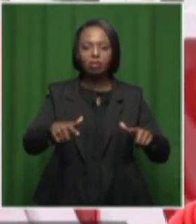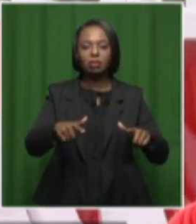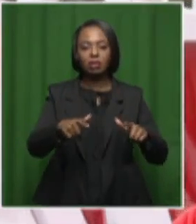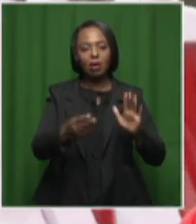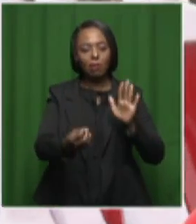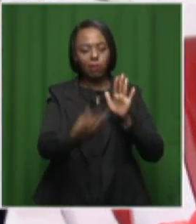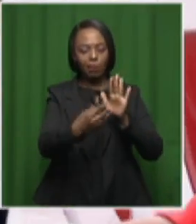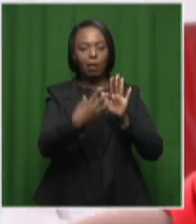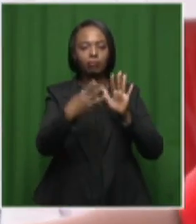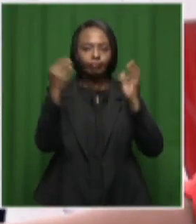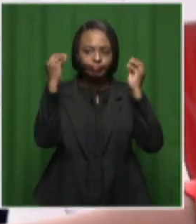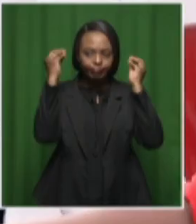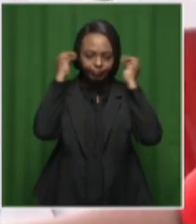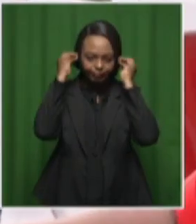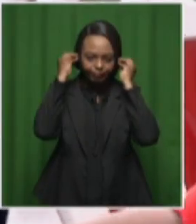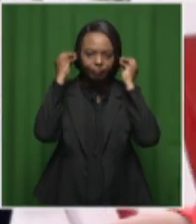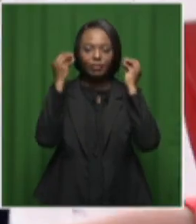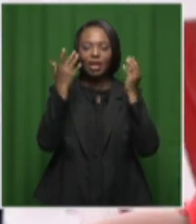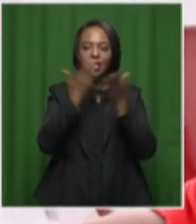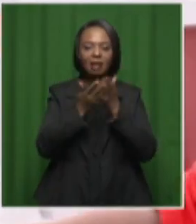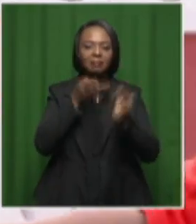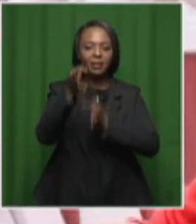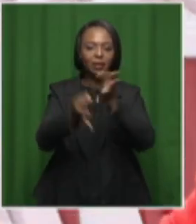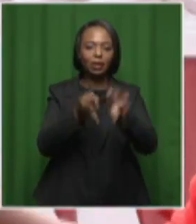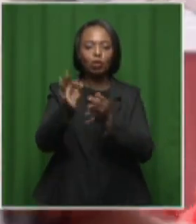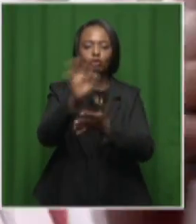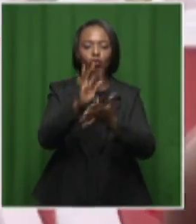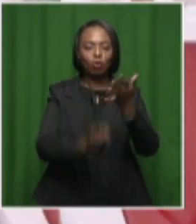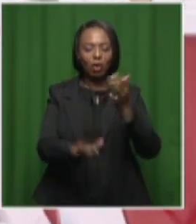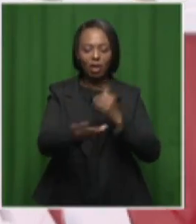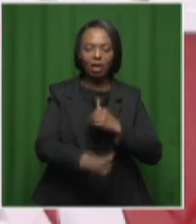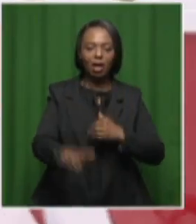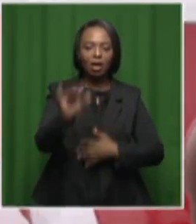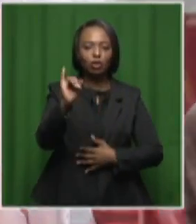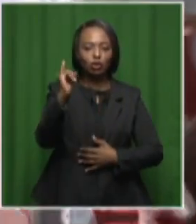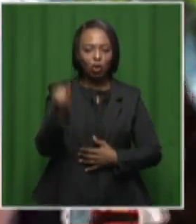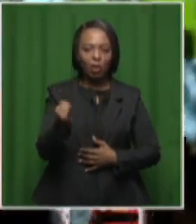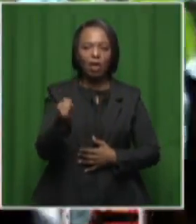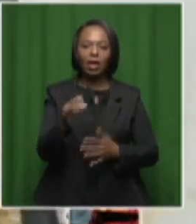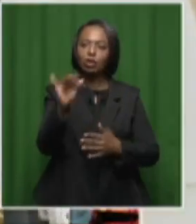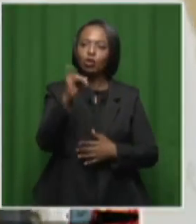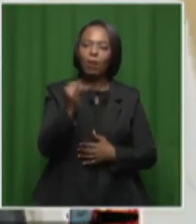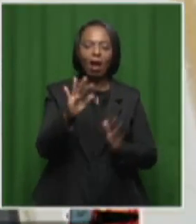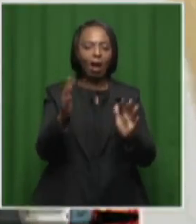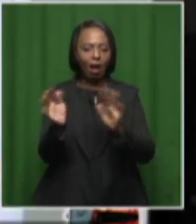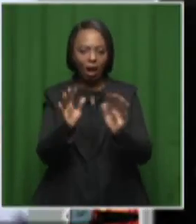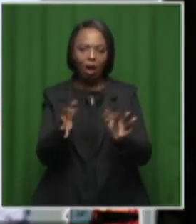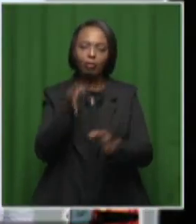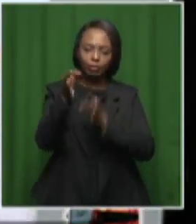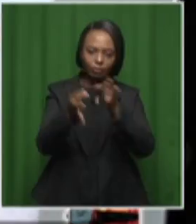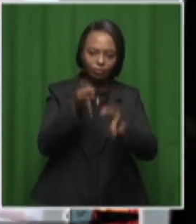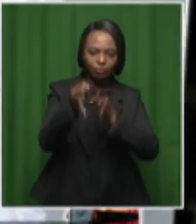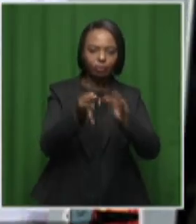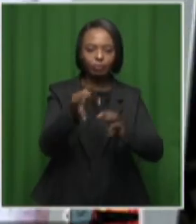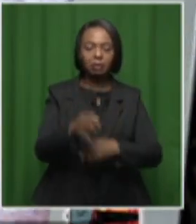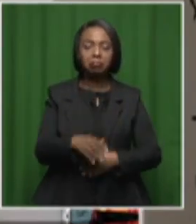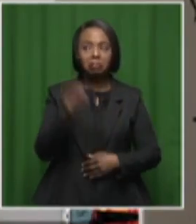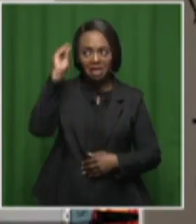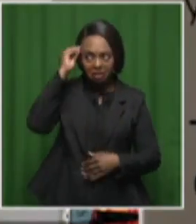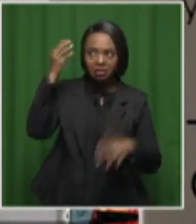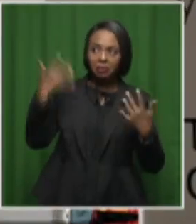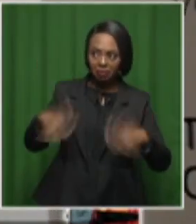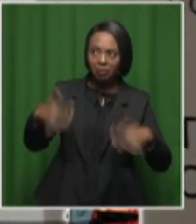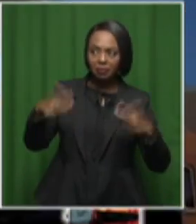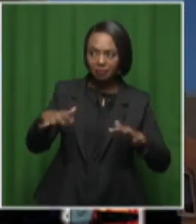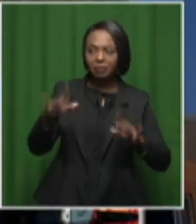you'll get an overview of what's happening at the attraction. I must say, I found it very interesting because you look at the